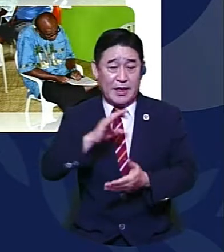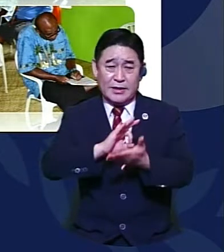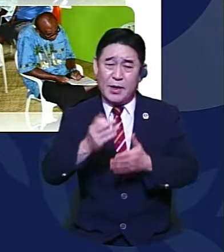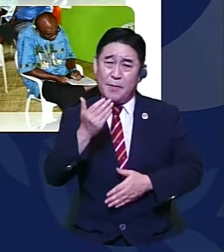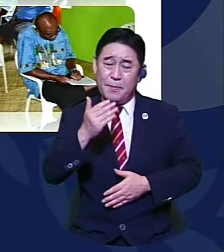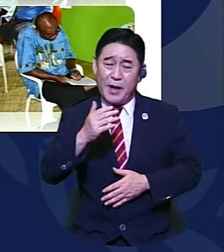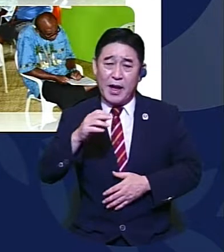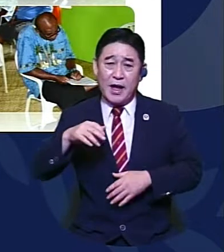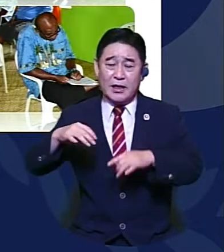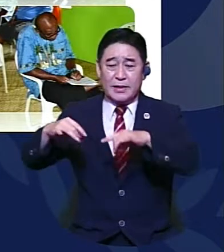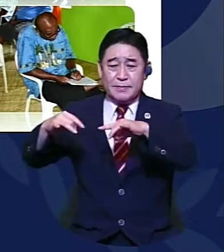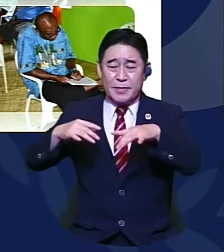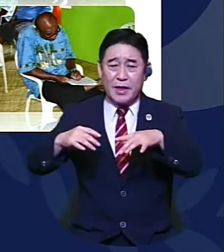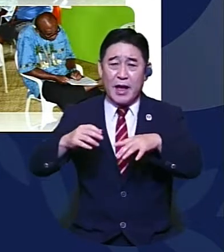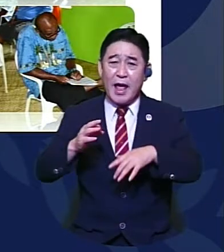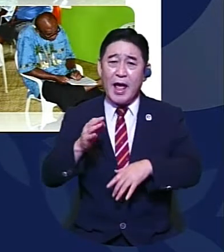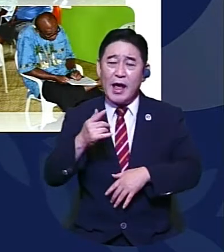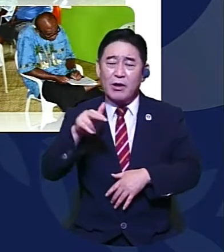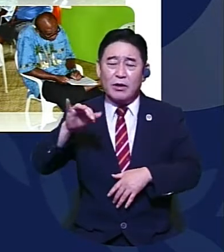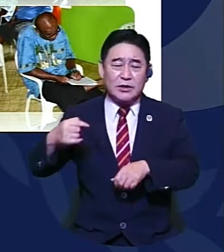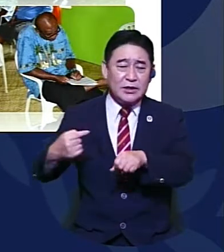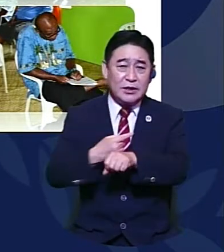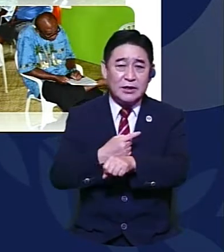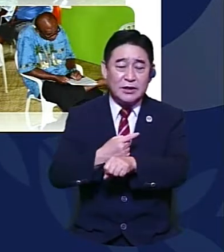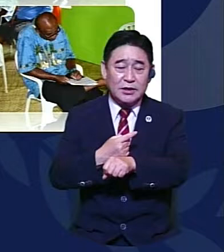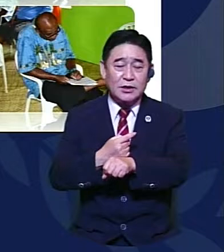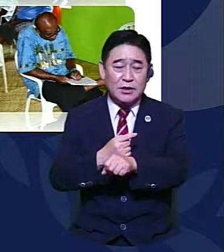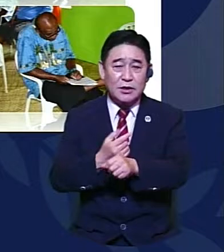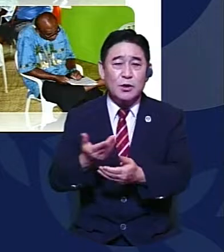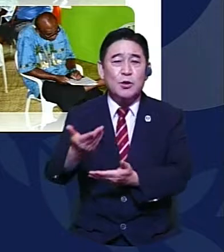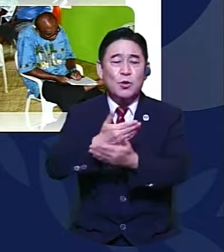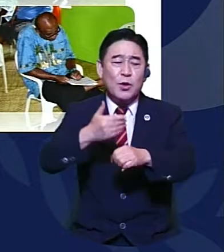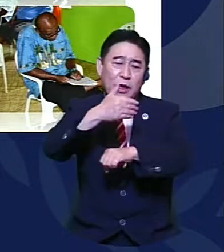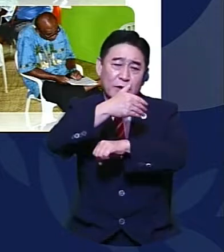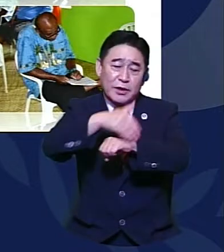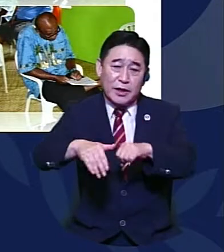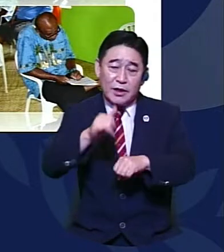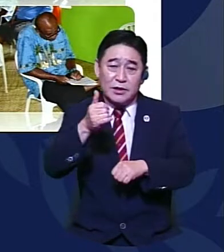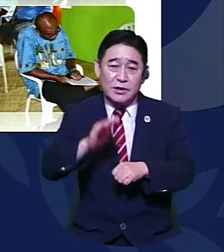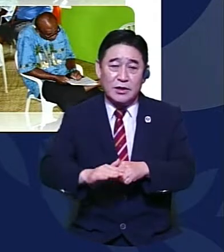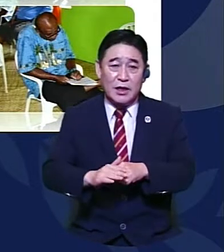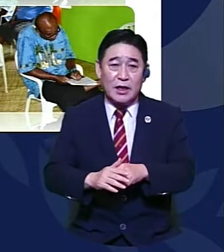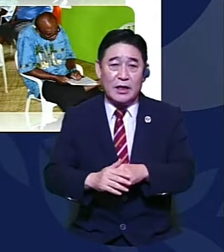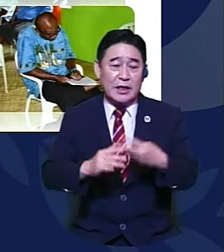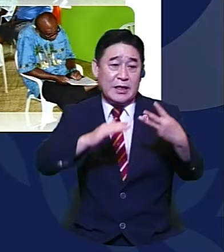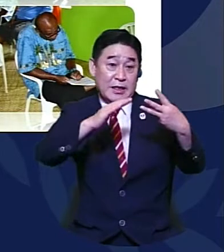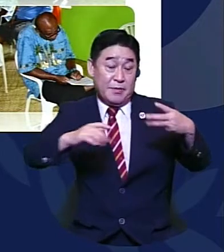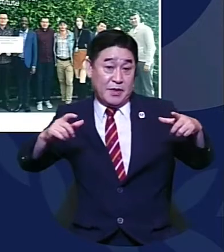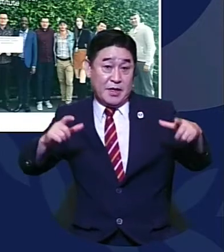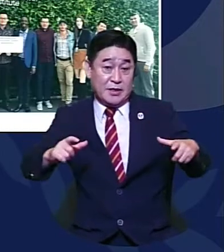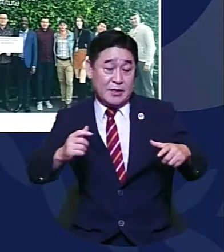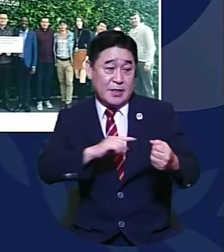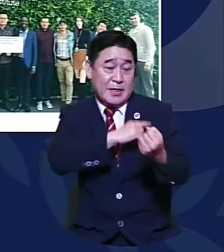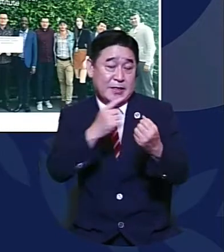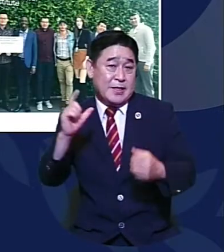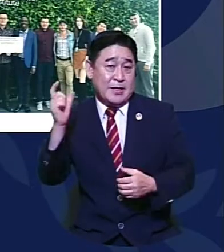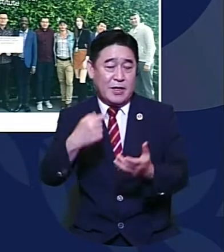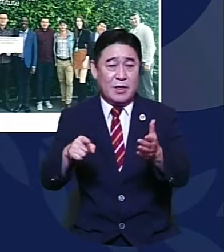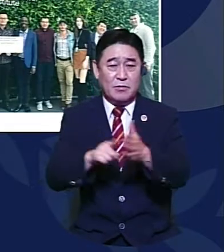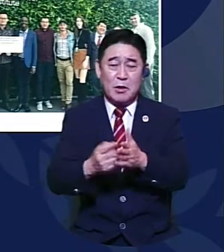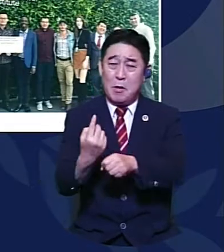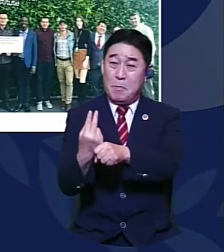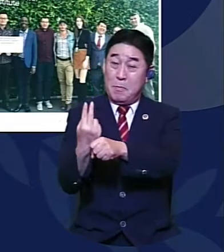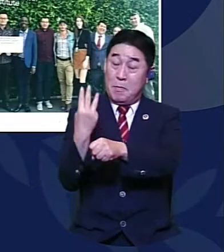on renewable energy capacity building in the Pacific. It's been going on for some years. We do have a lot